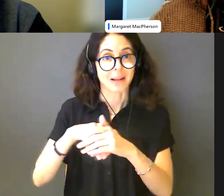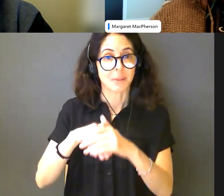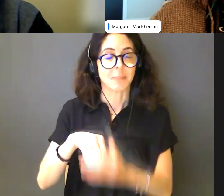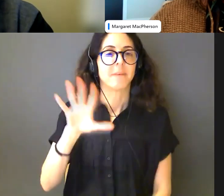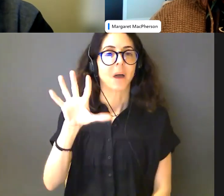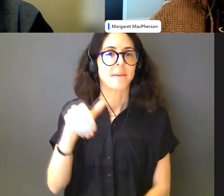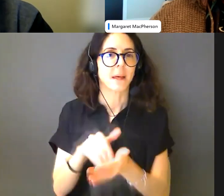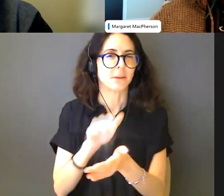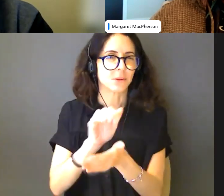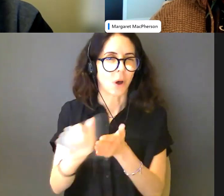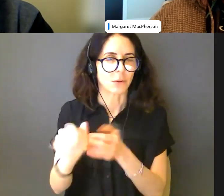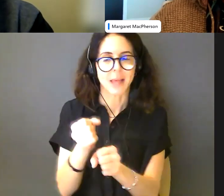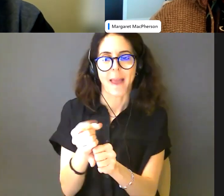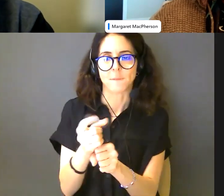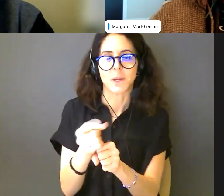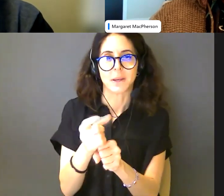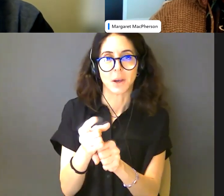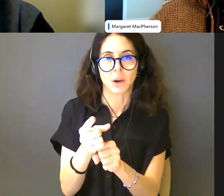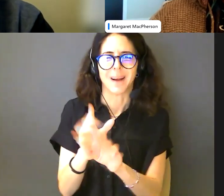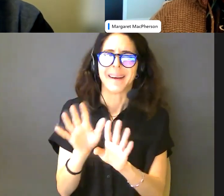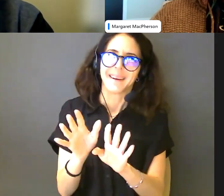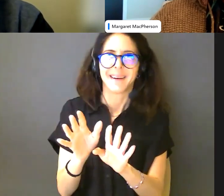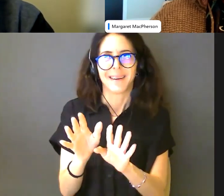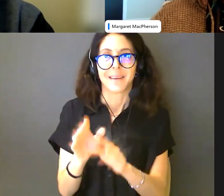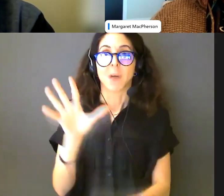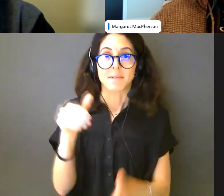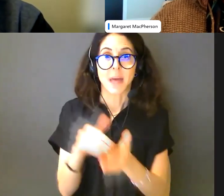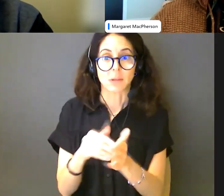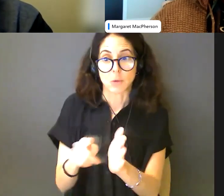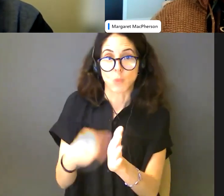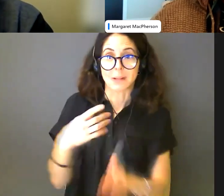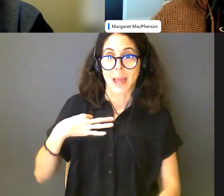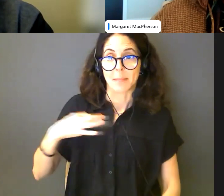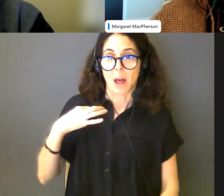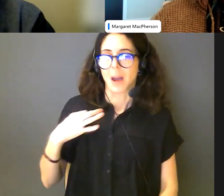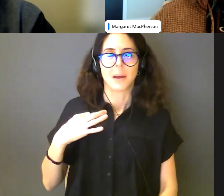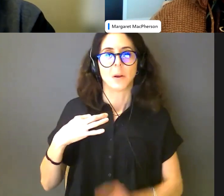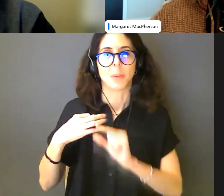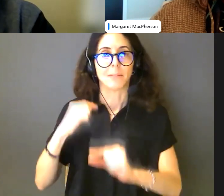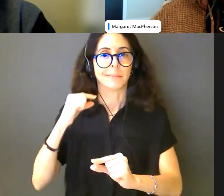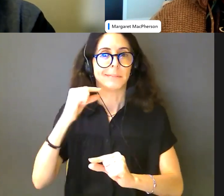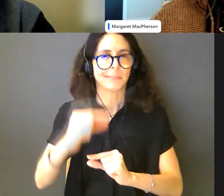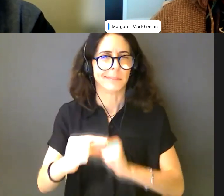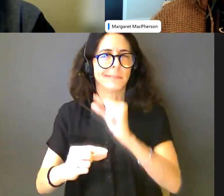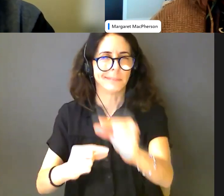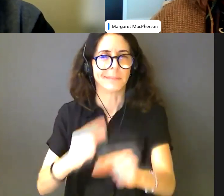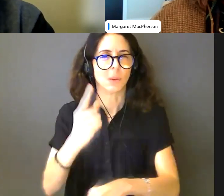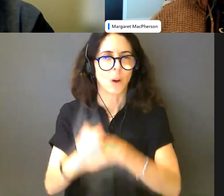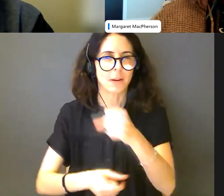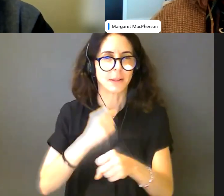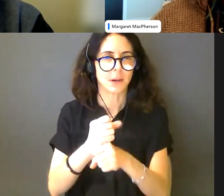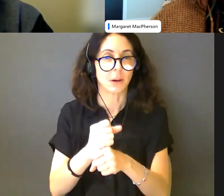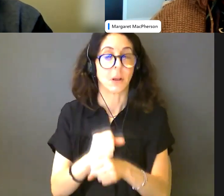year, usually not in one chunk. It's usually in smaller pieces, to